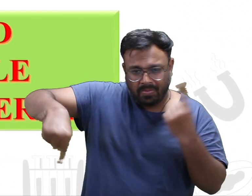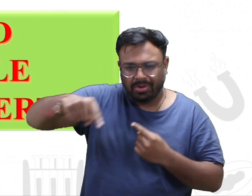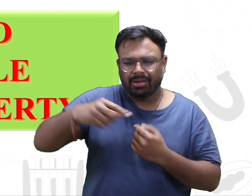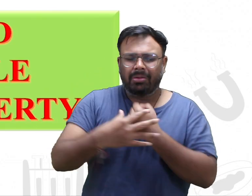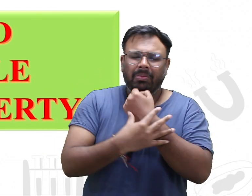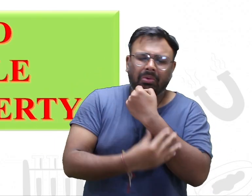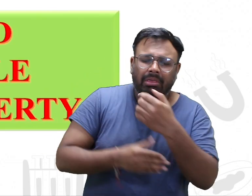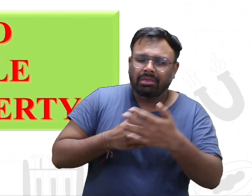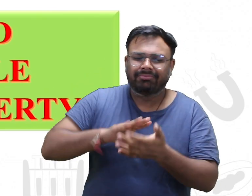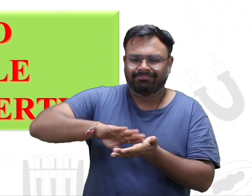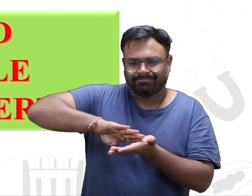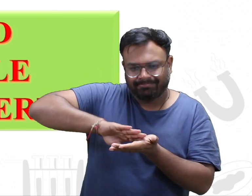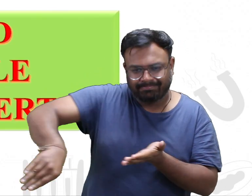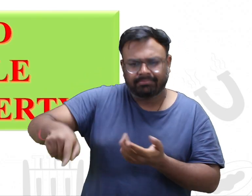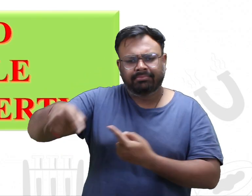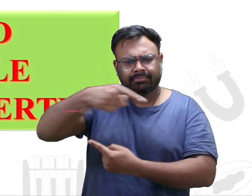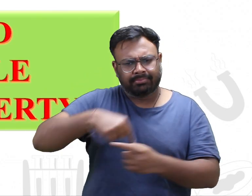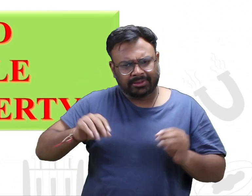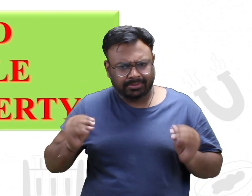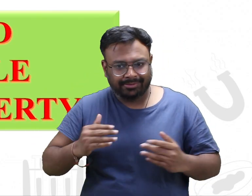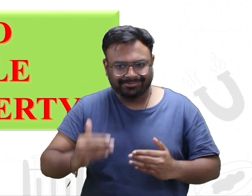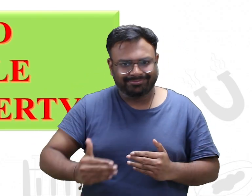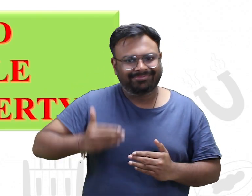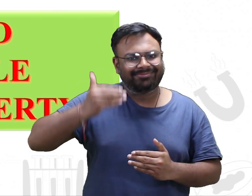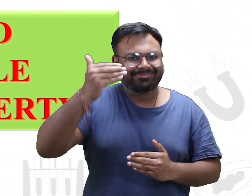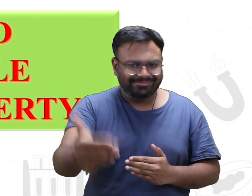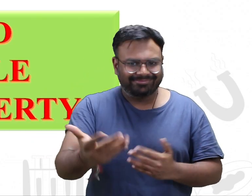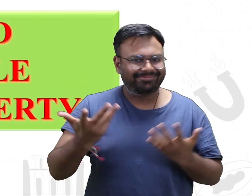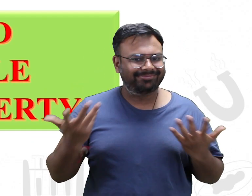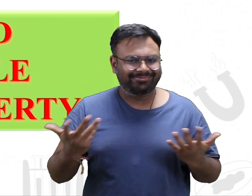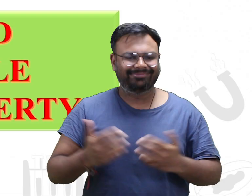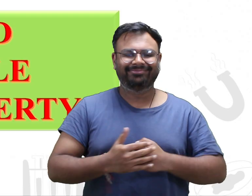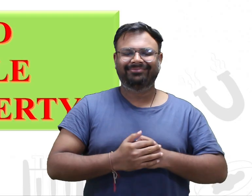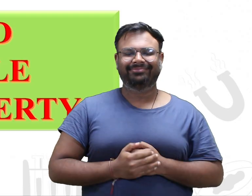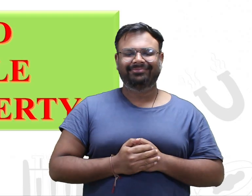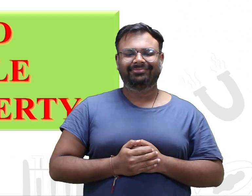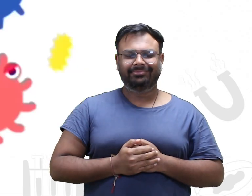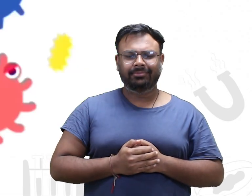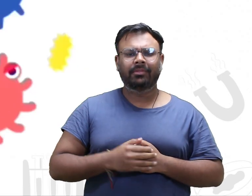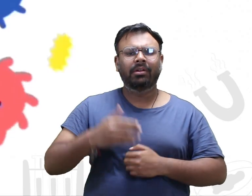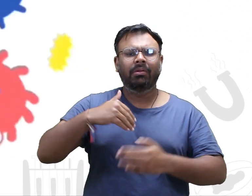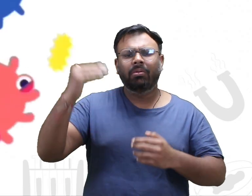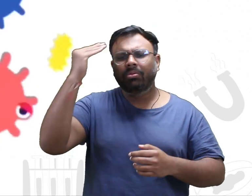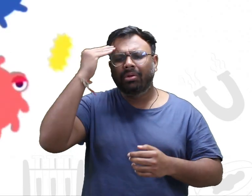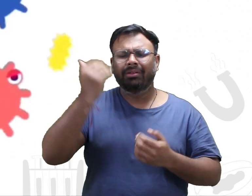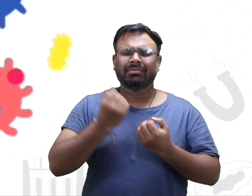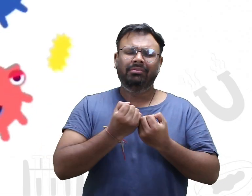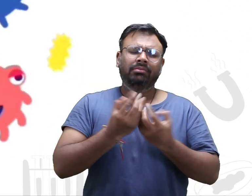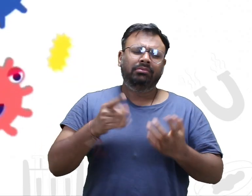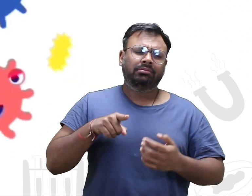people, remove poverty. Now, let's go to the next session. As we know,